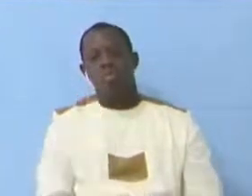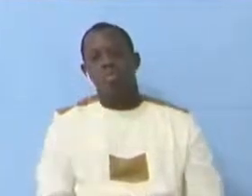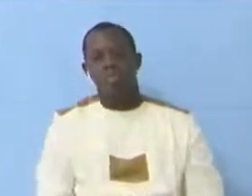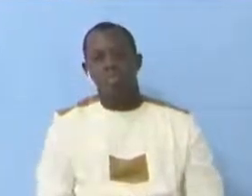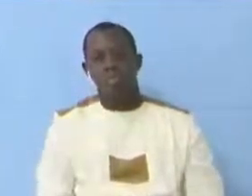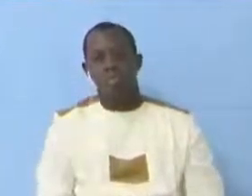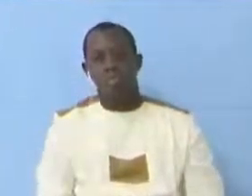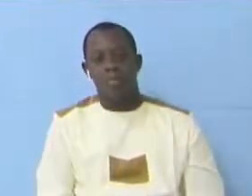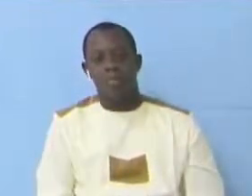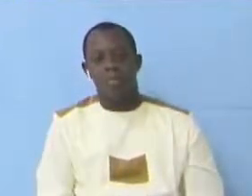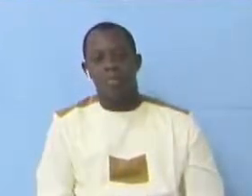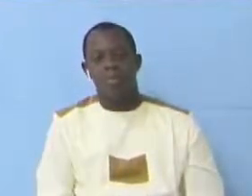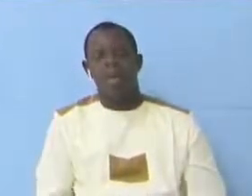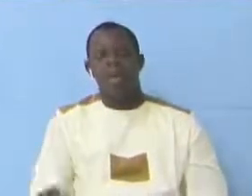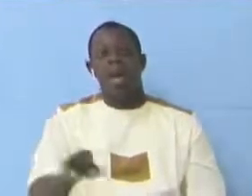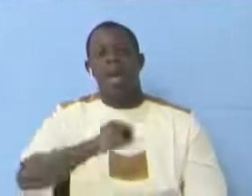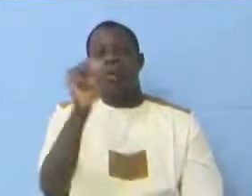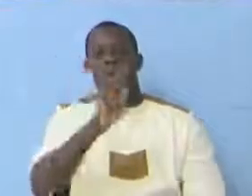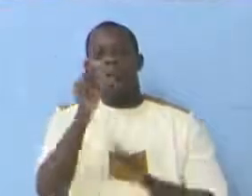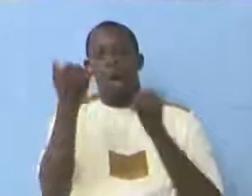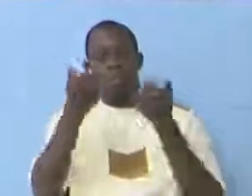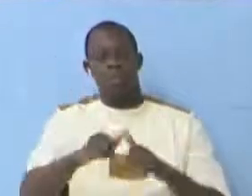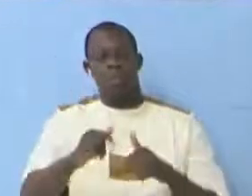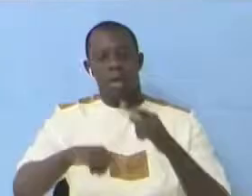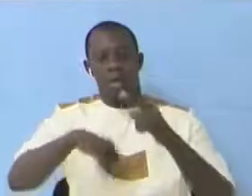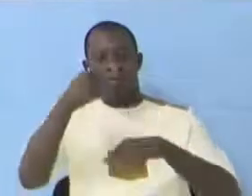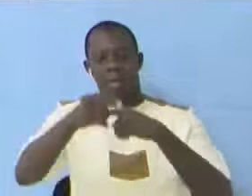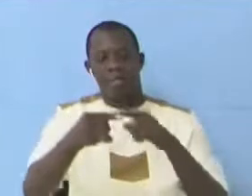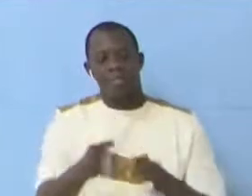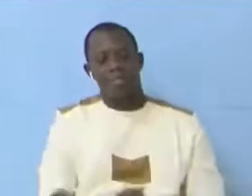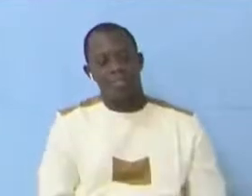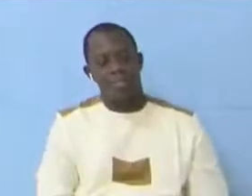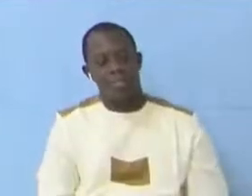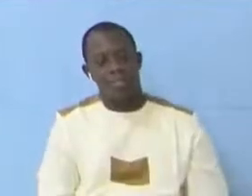naa ko. And then what happened afterwards? gannaaw bi lu xew.